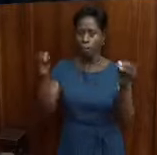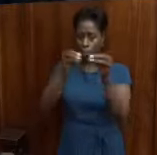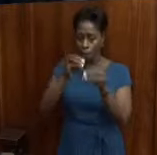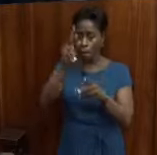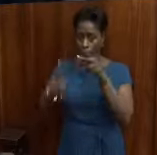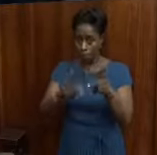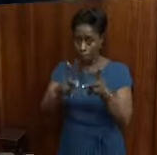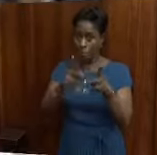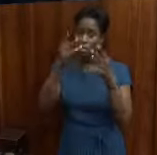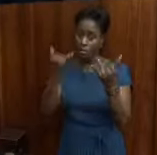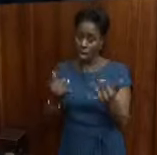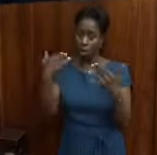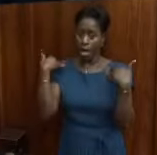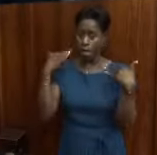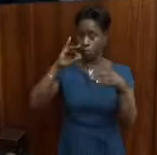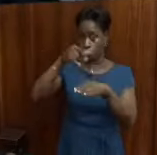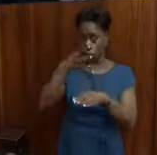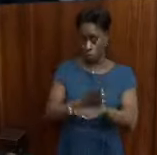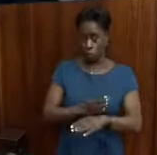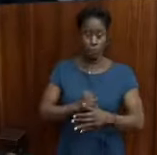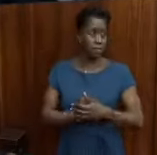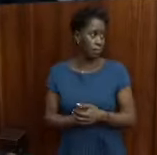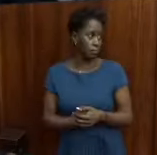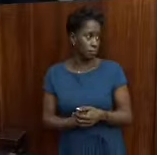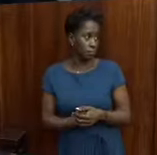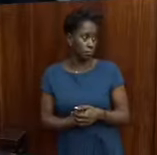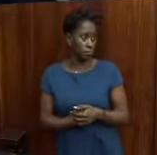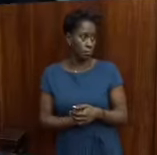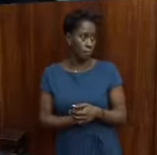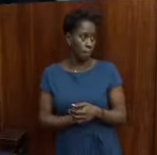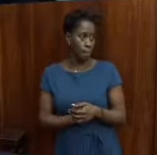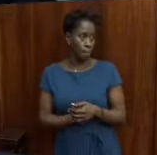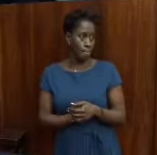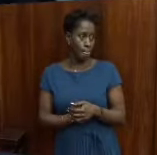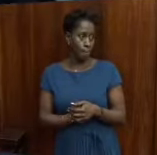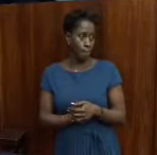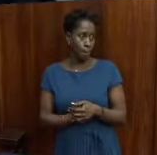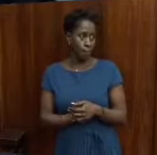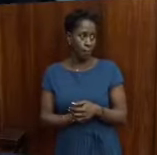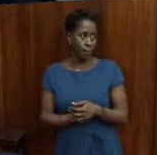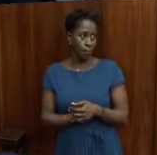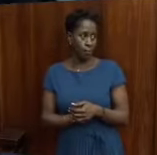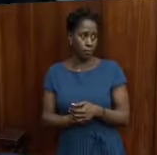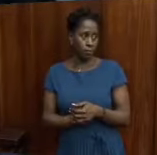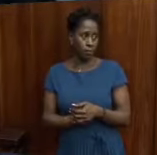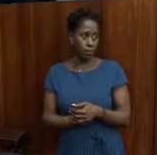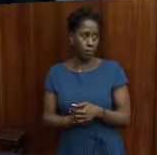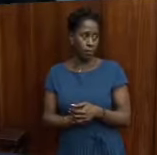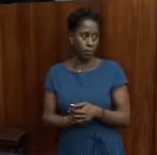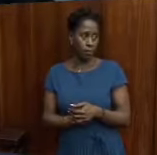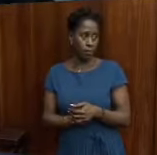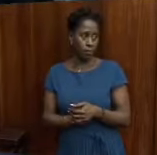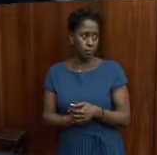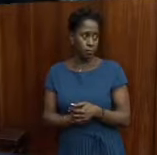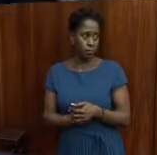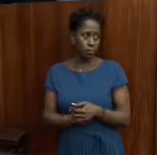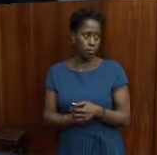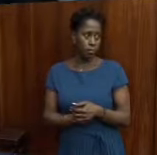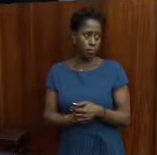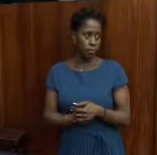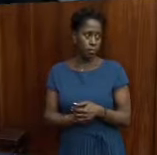result of external developments, domestic consumer prices continued to trend upward in the second half of 2020. On